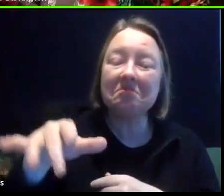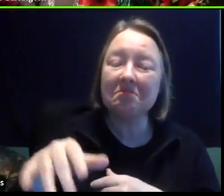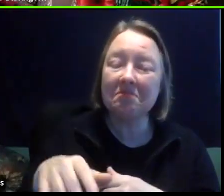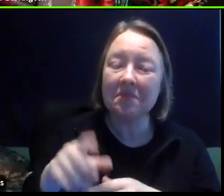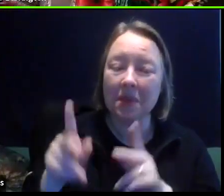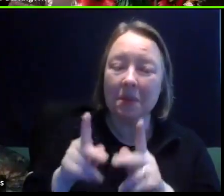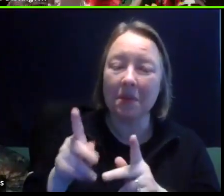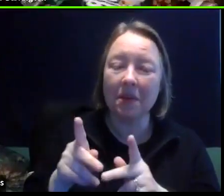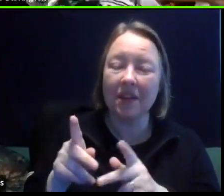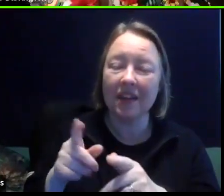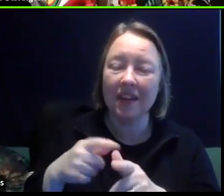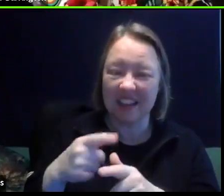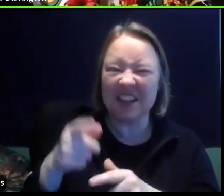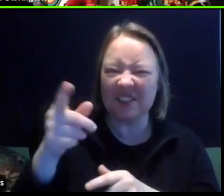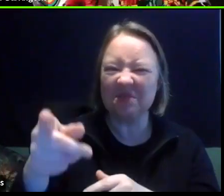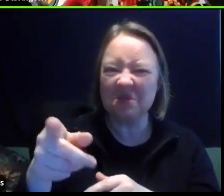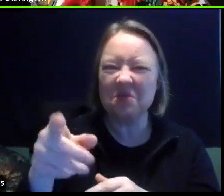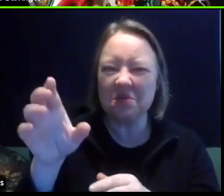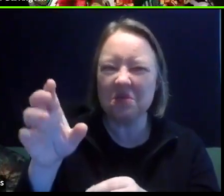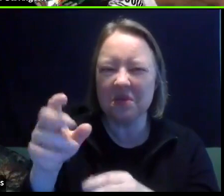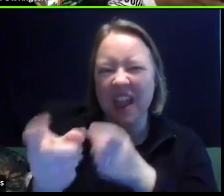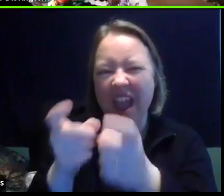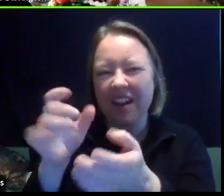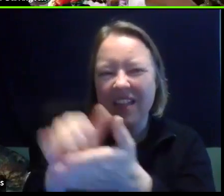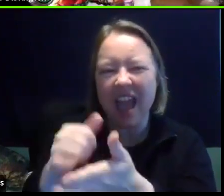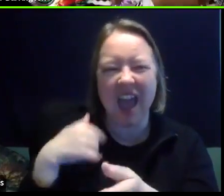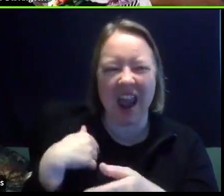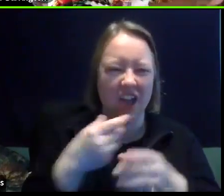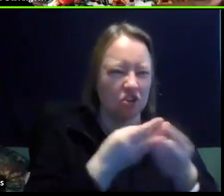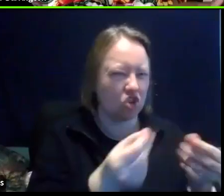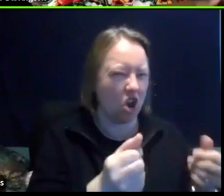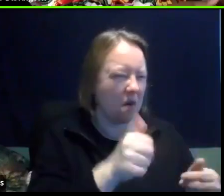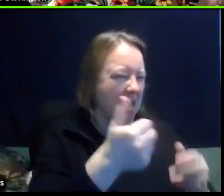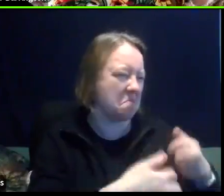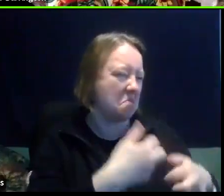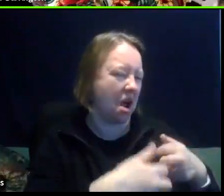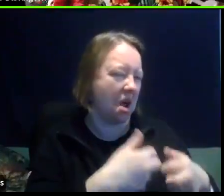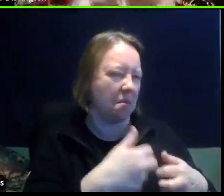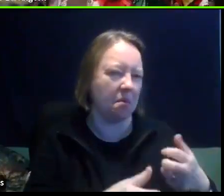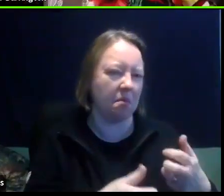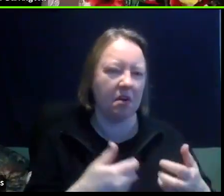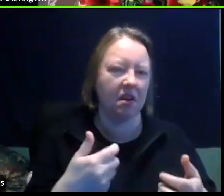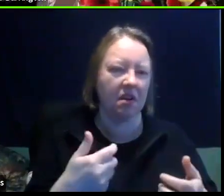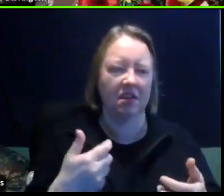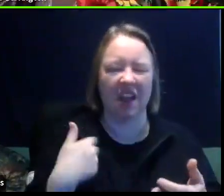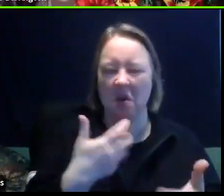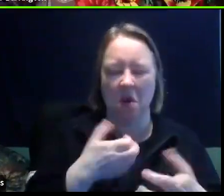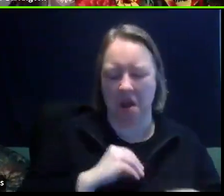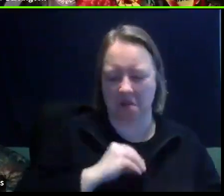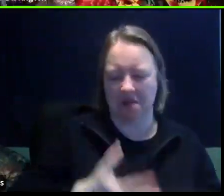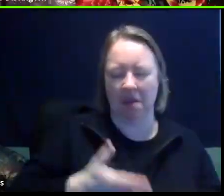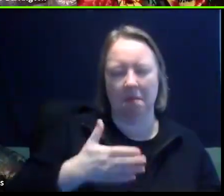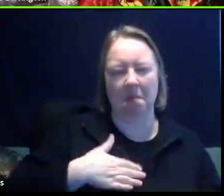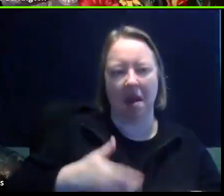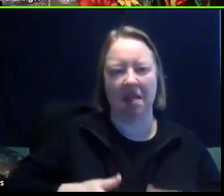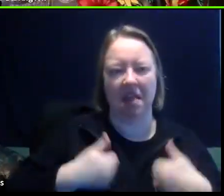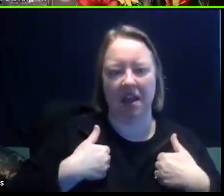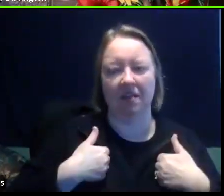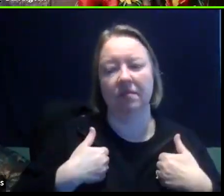they'll hold on to it while I go do something else, because I'm not going to upset, you know, my wonderful life. But we've got a